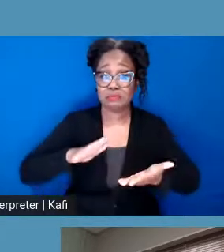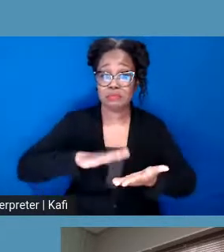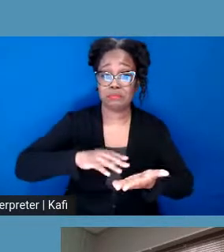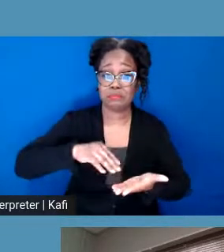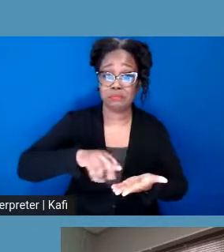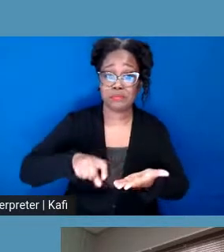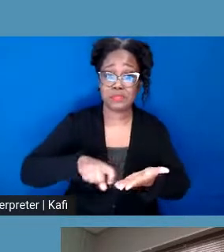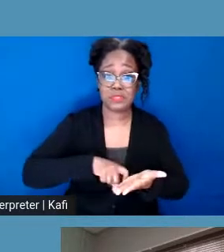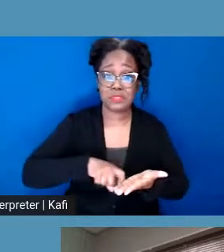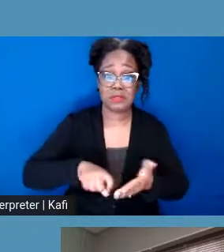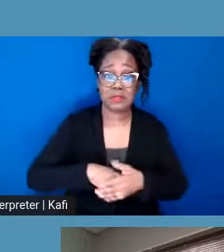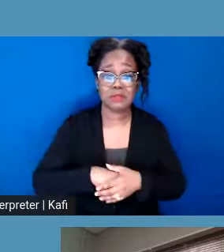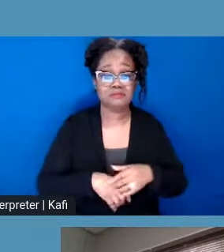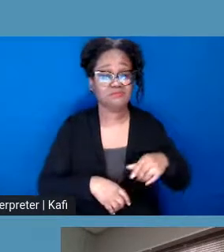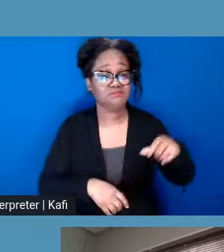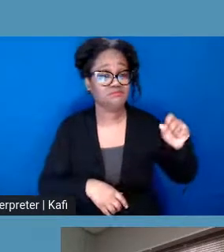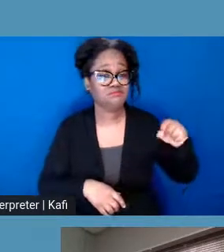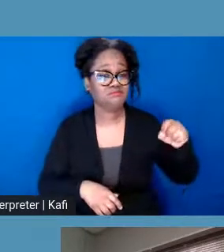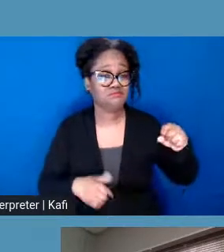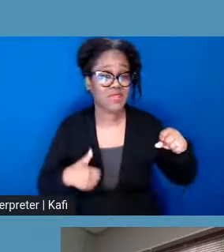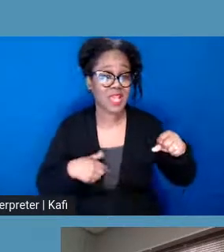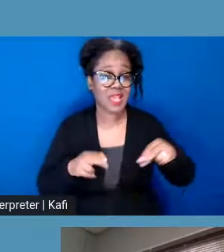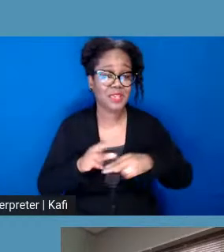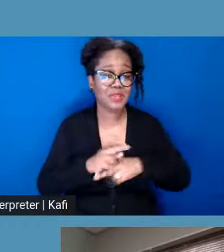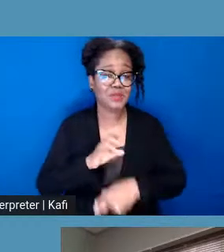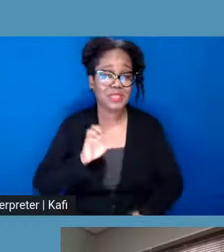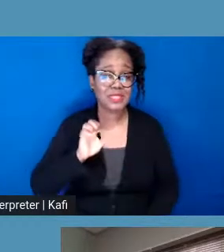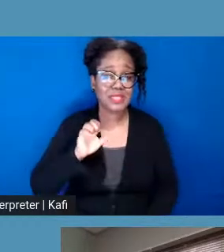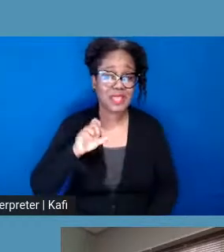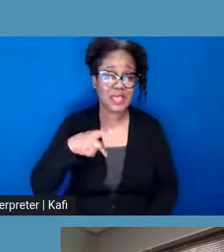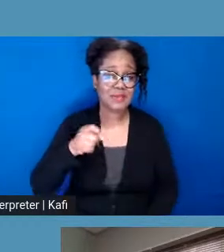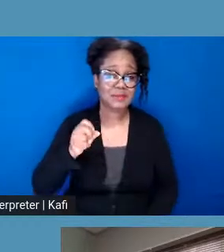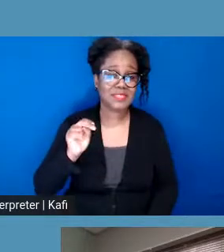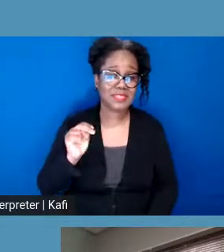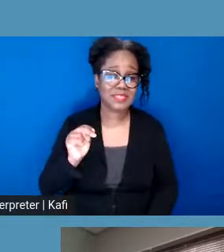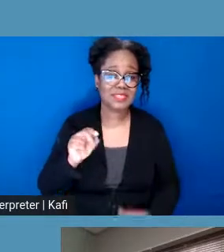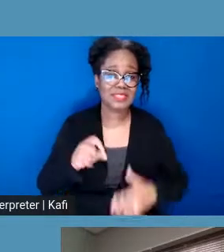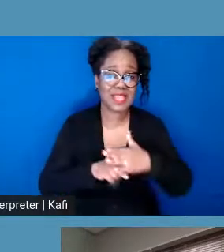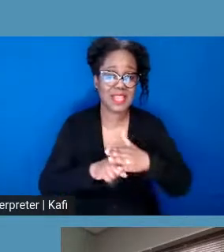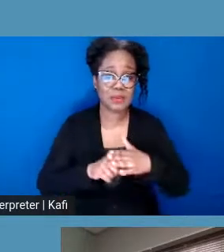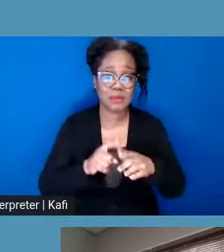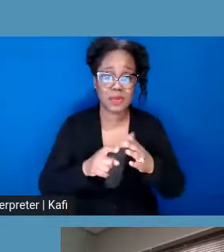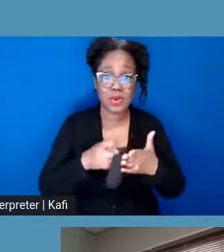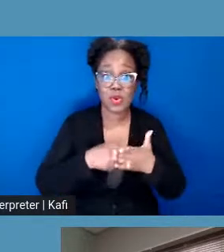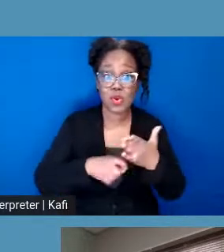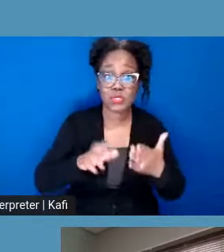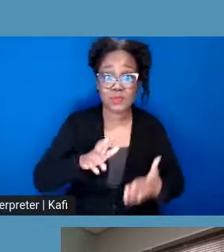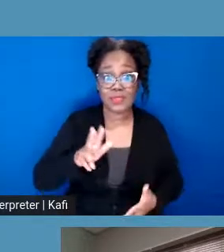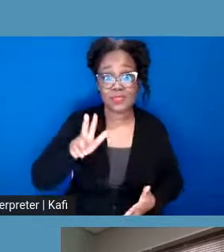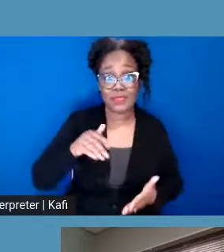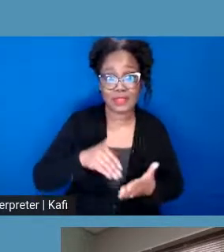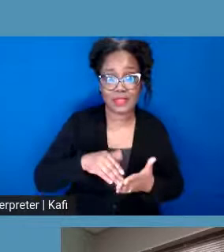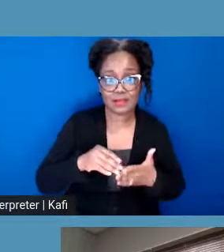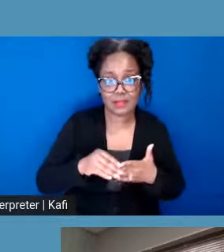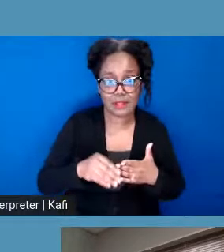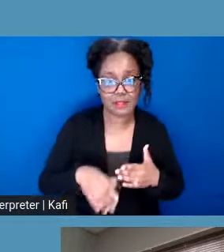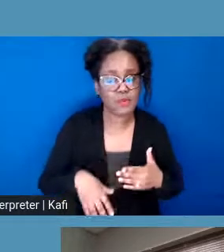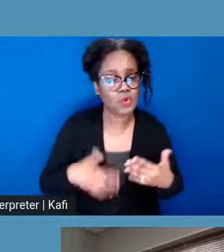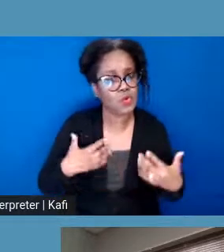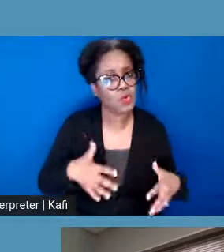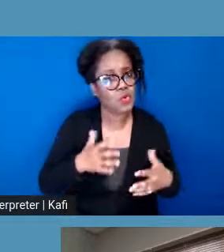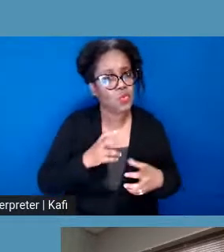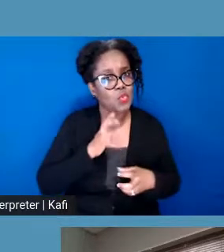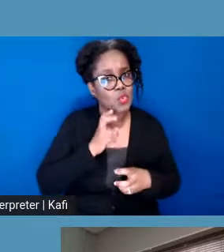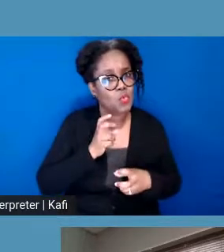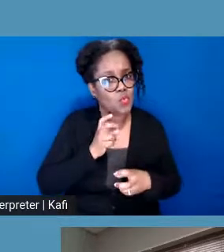Yeah, I've used the Epson scanners, but they, I think, run about $3,000. They're really good and they're workhorses. So if you could